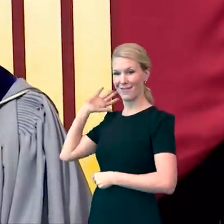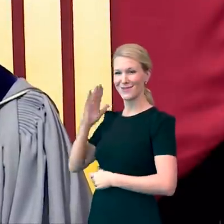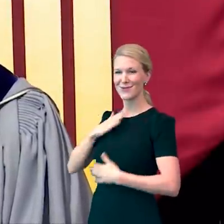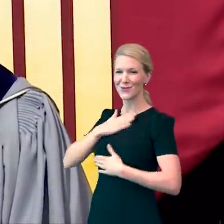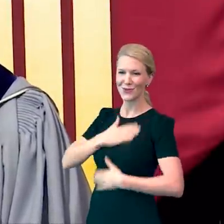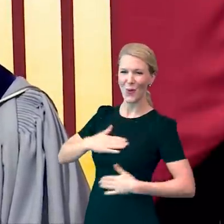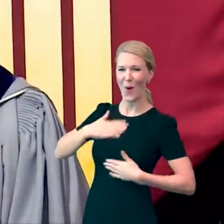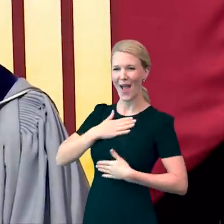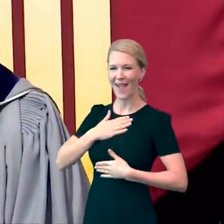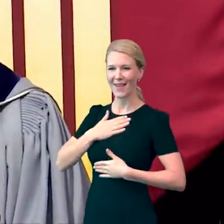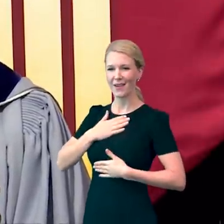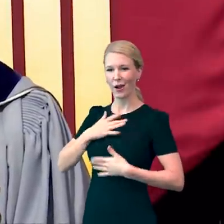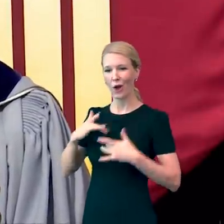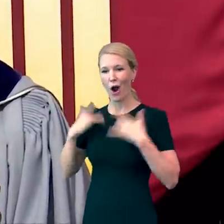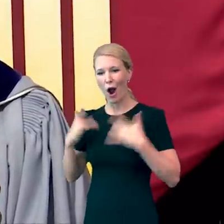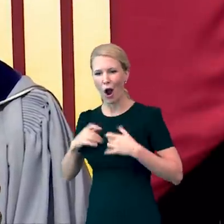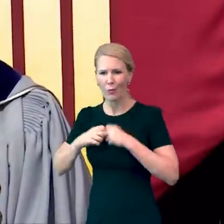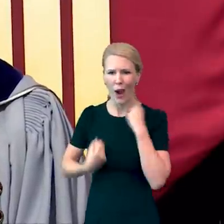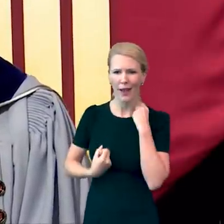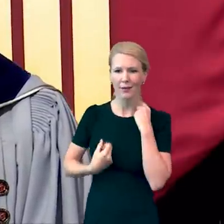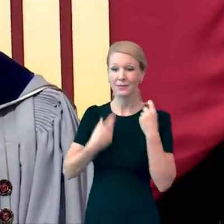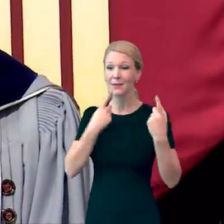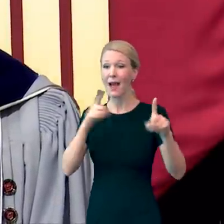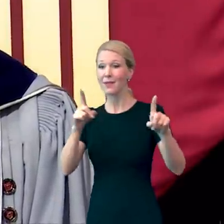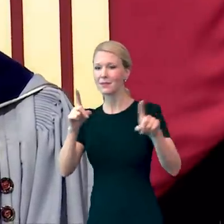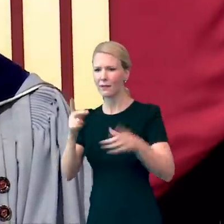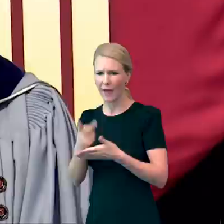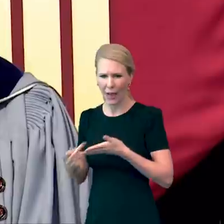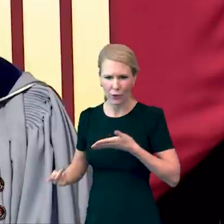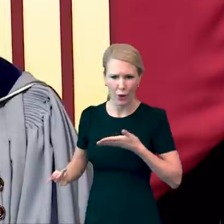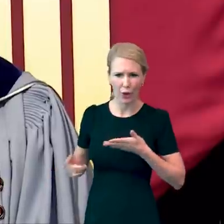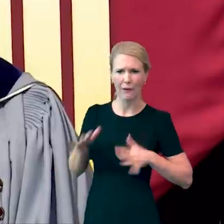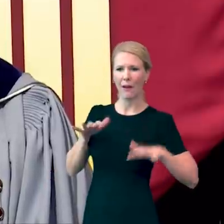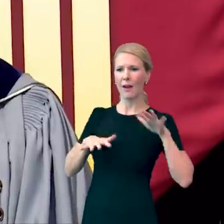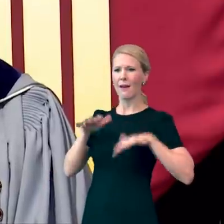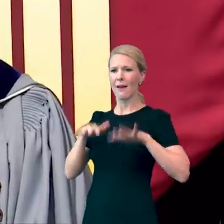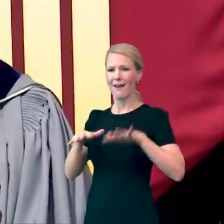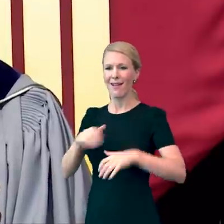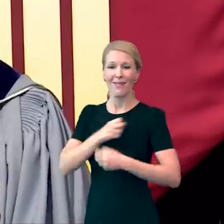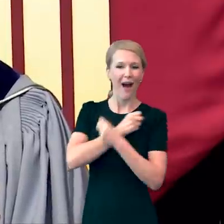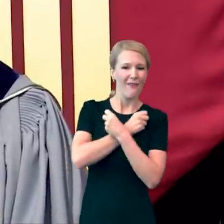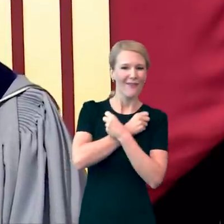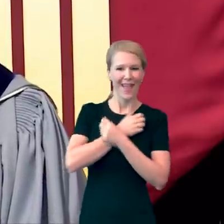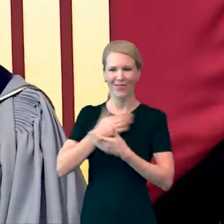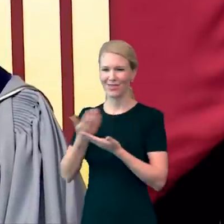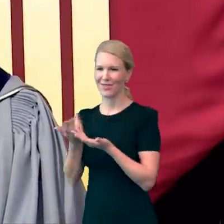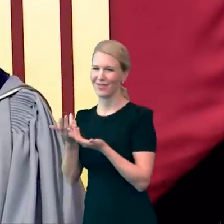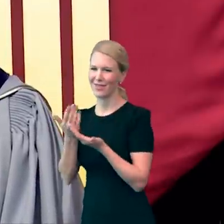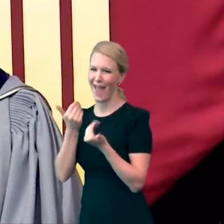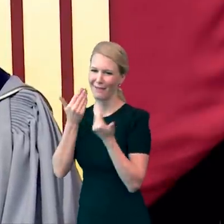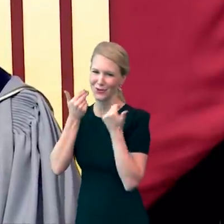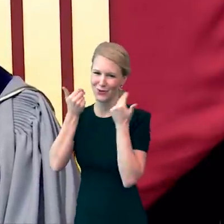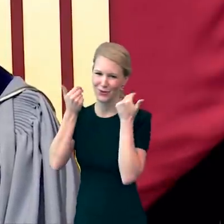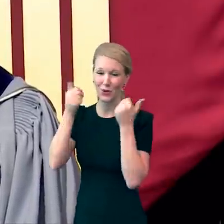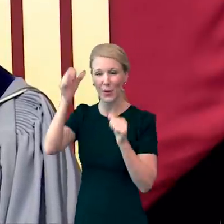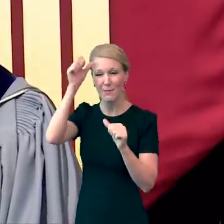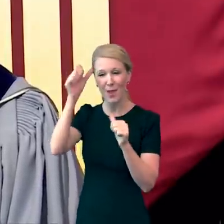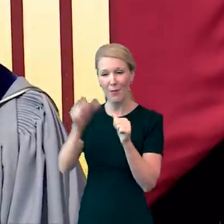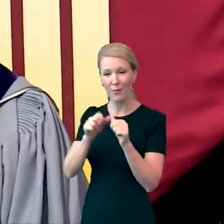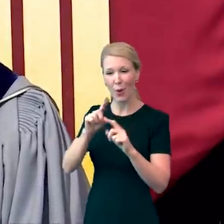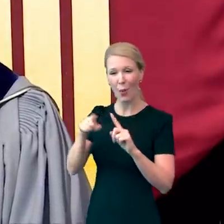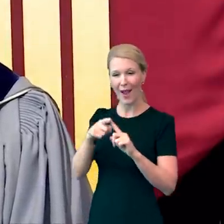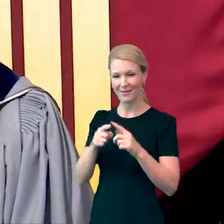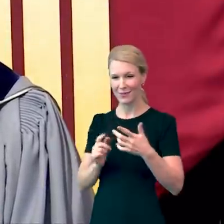forget the years before this one, years that were also filled with joy and heartbreak, success and failure, love and